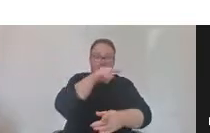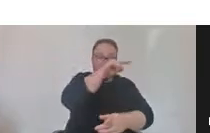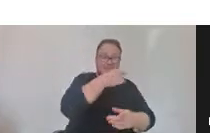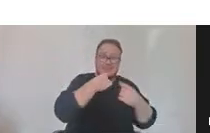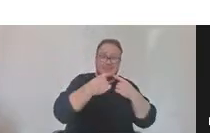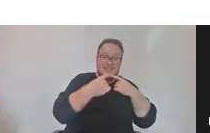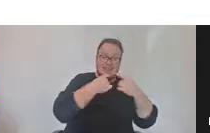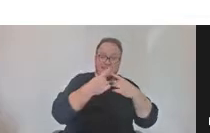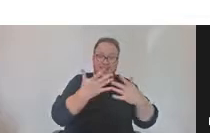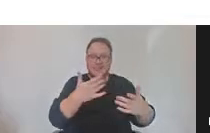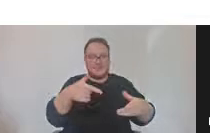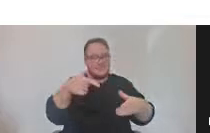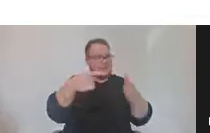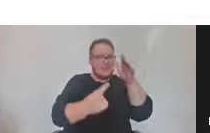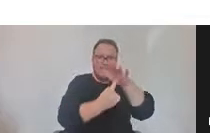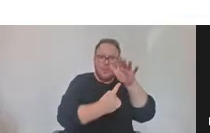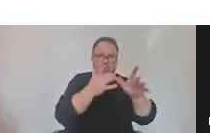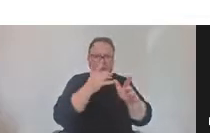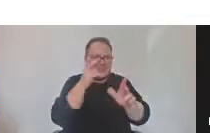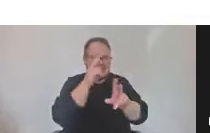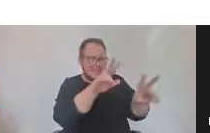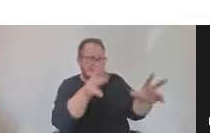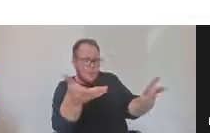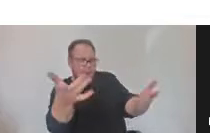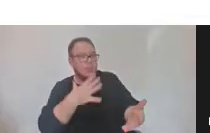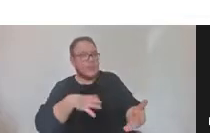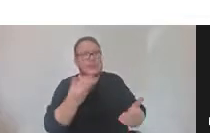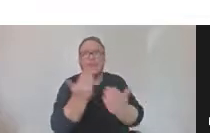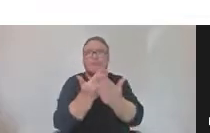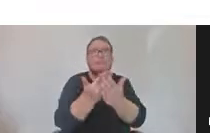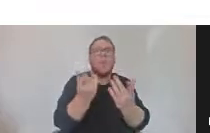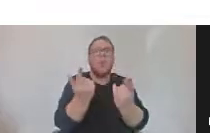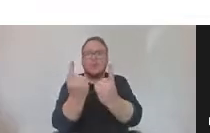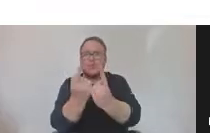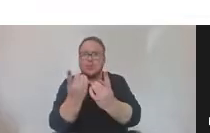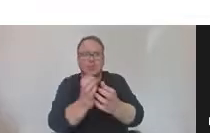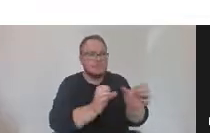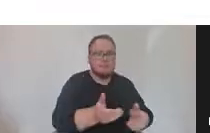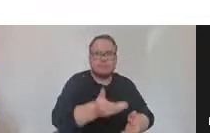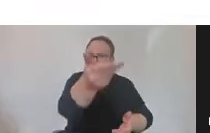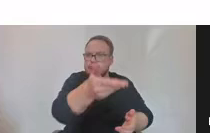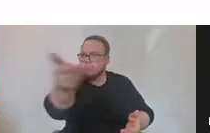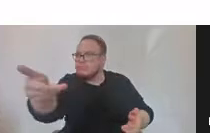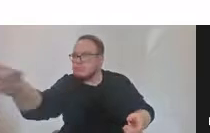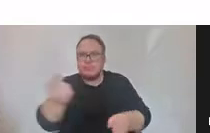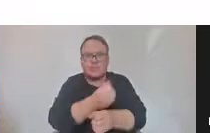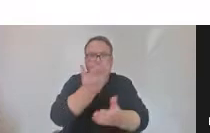to highlight where we need to work and to put more resources where they're needed.